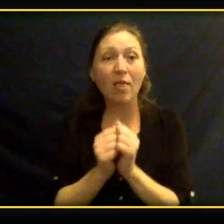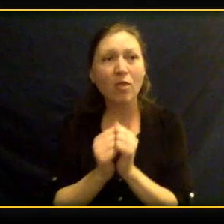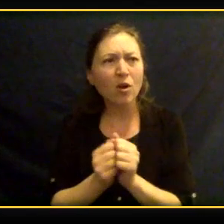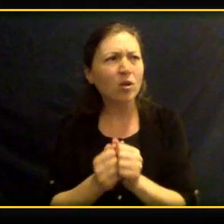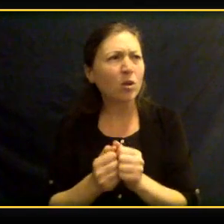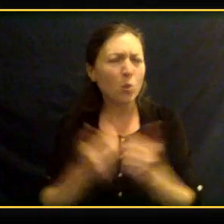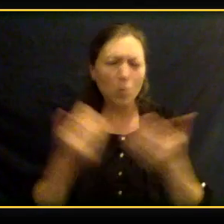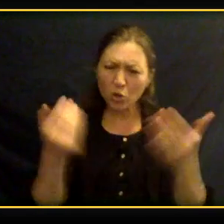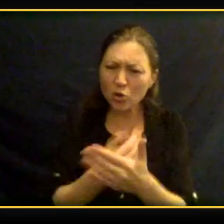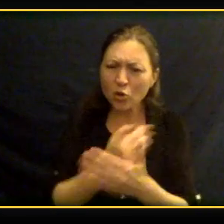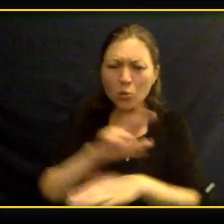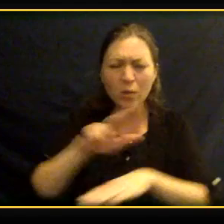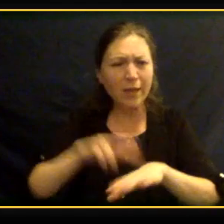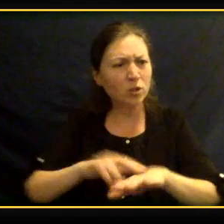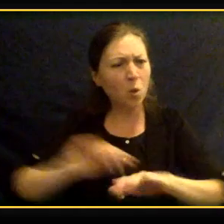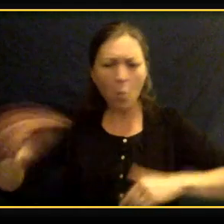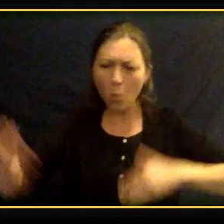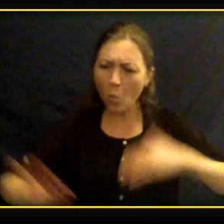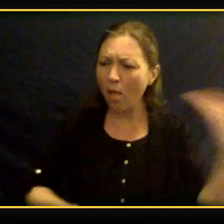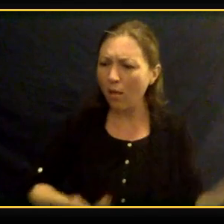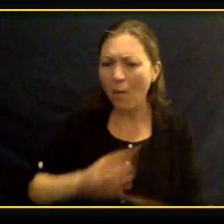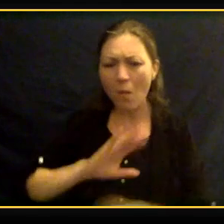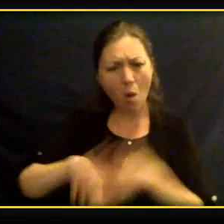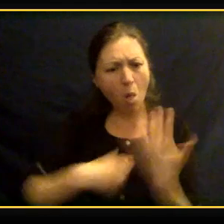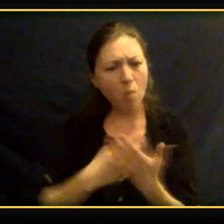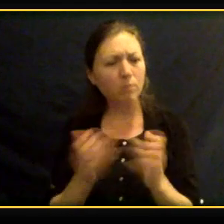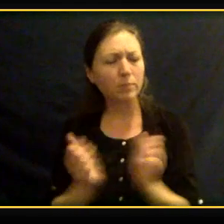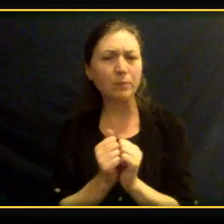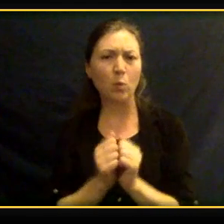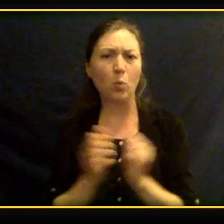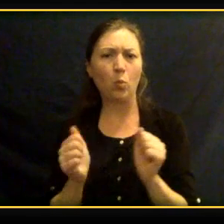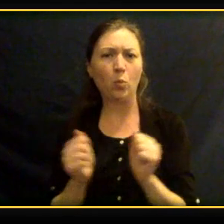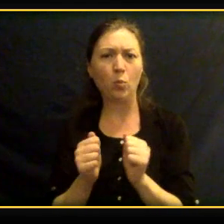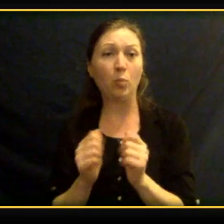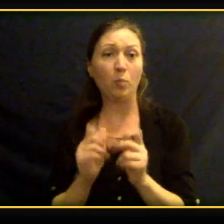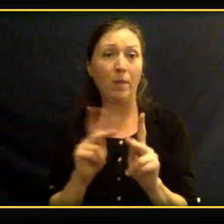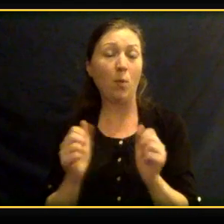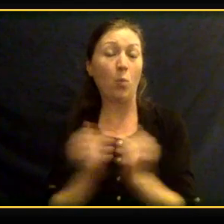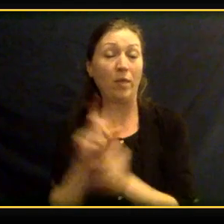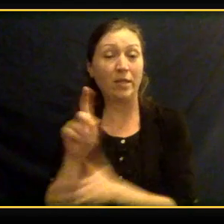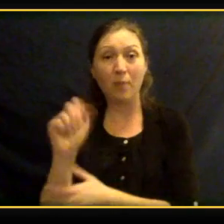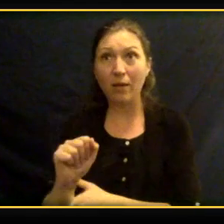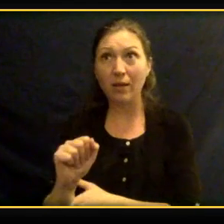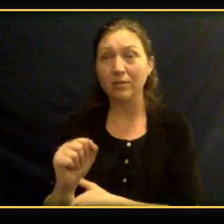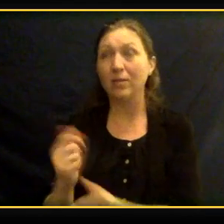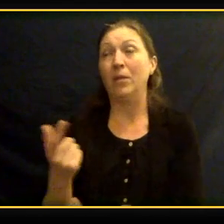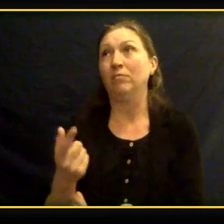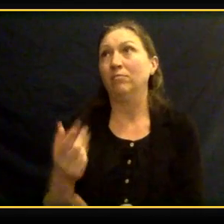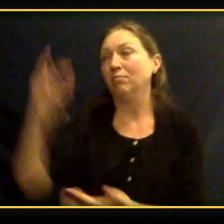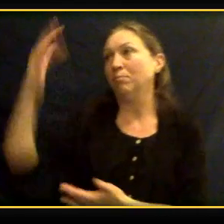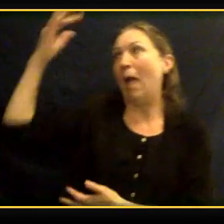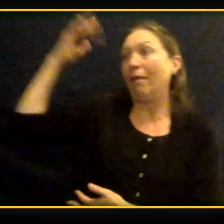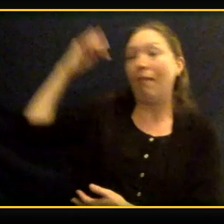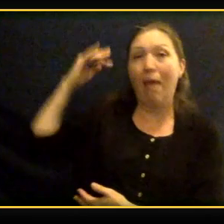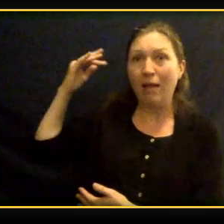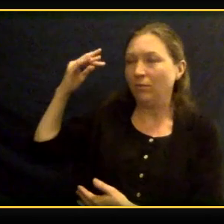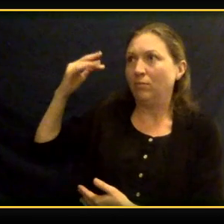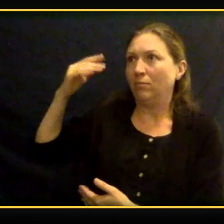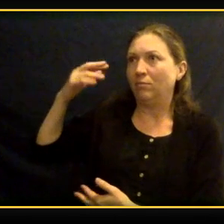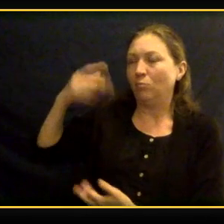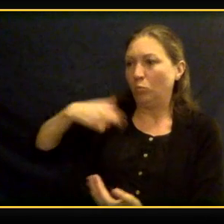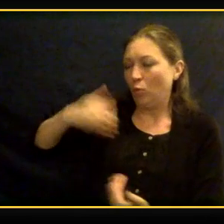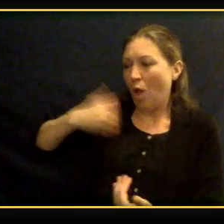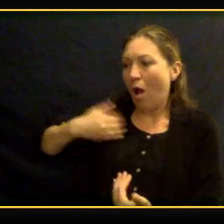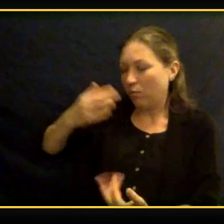as rightful citizens. And I got to tell you, back then, we were so young, we didn't know how hard this would be to create